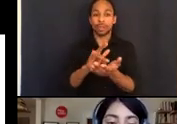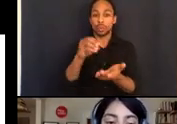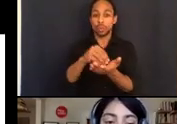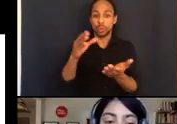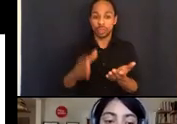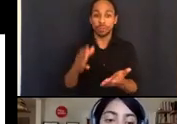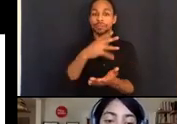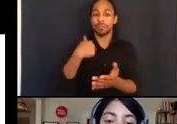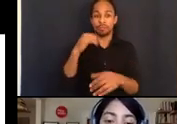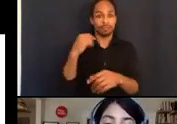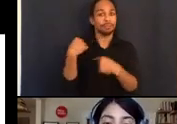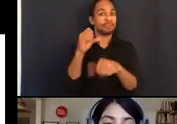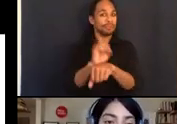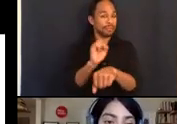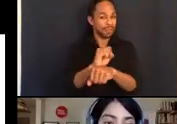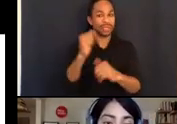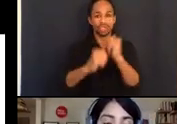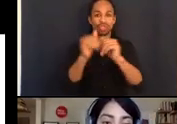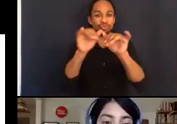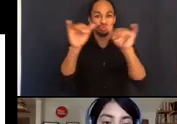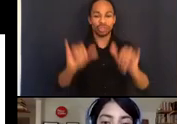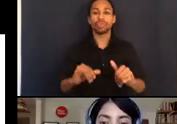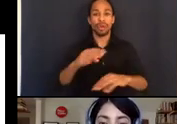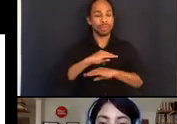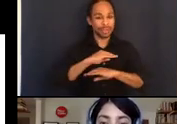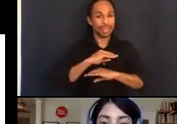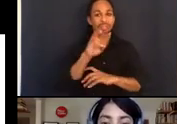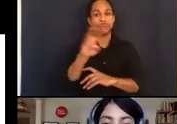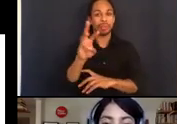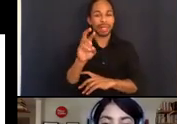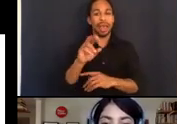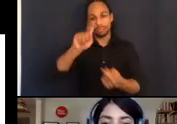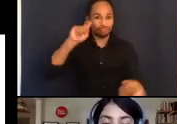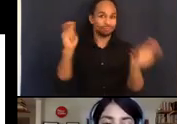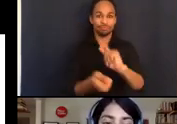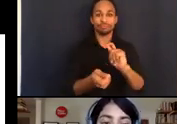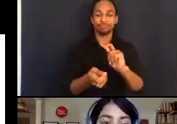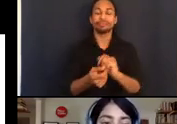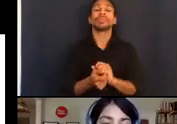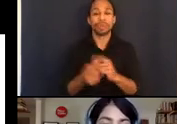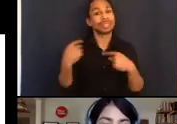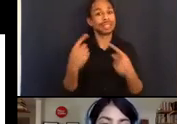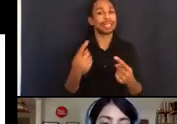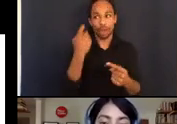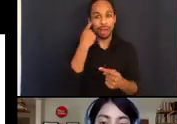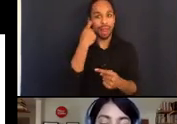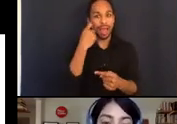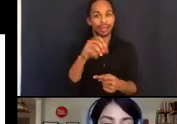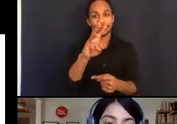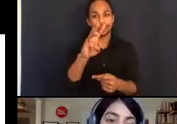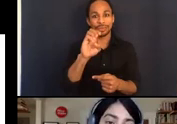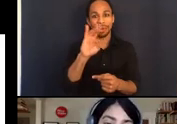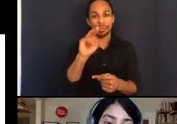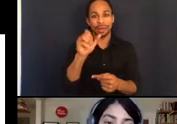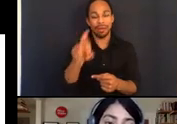structural competency website redesign. So since the last webinar, a number of you have been sending